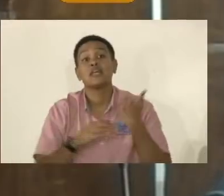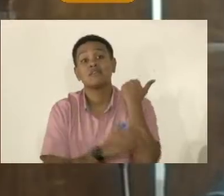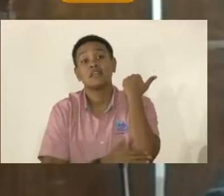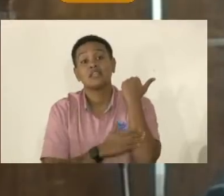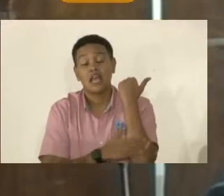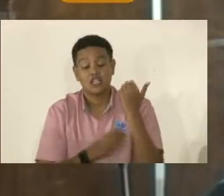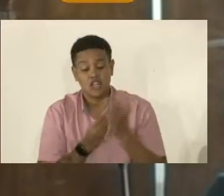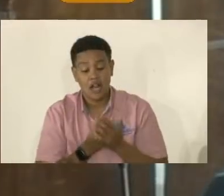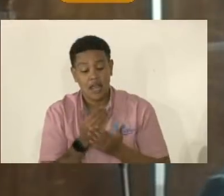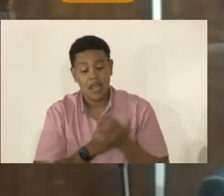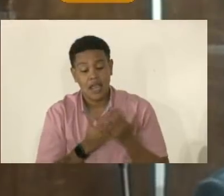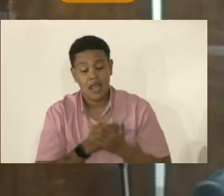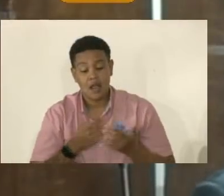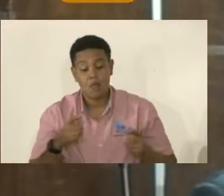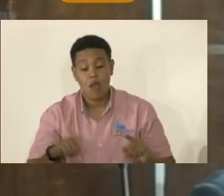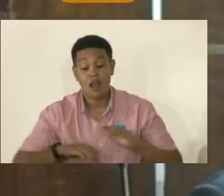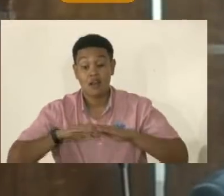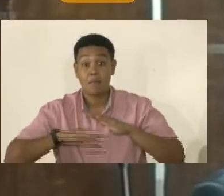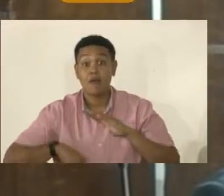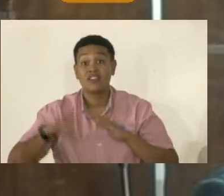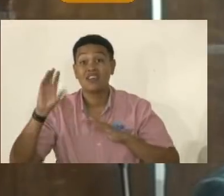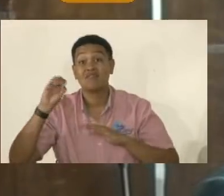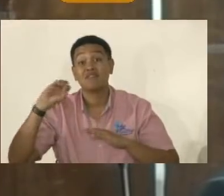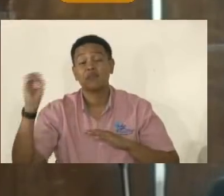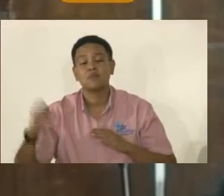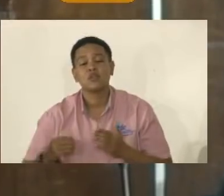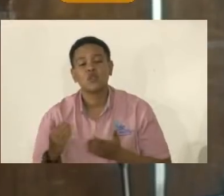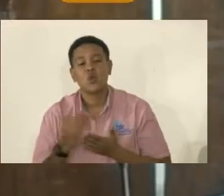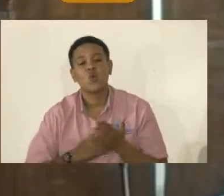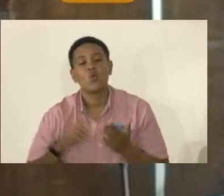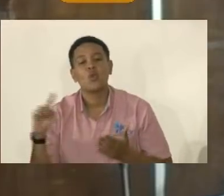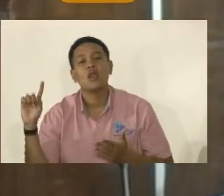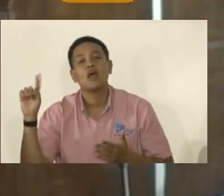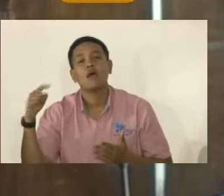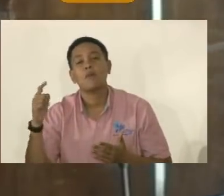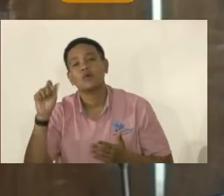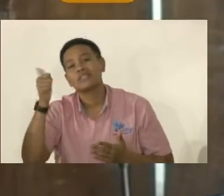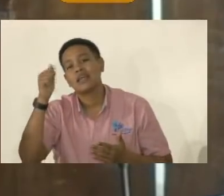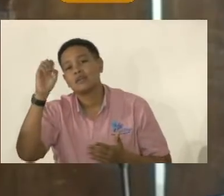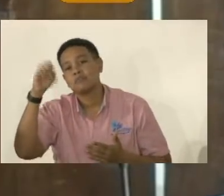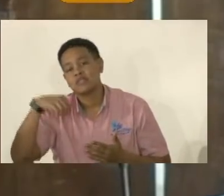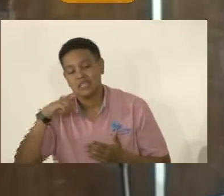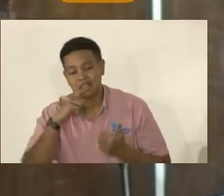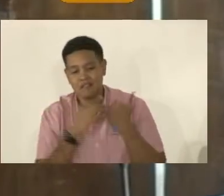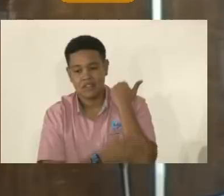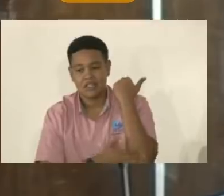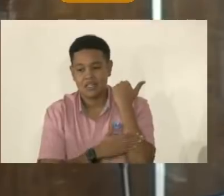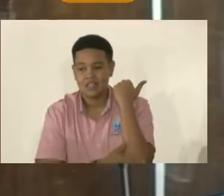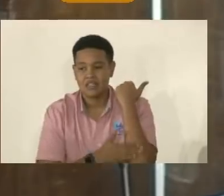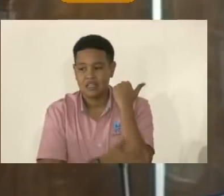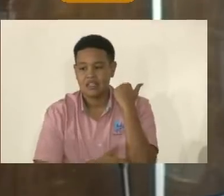the bottom 50% earn only about 10% of the national income.